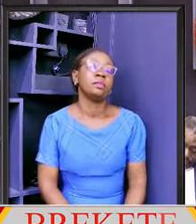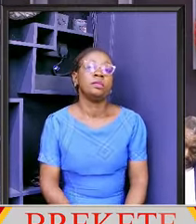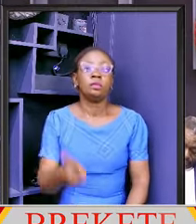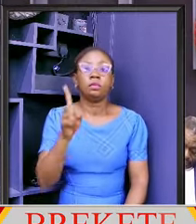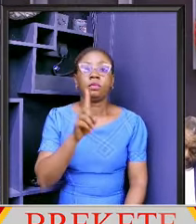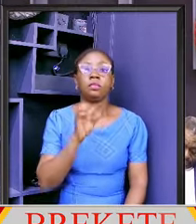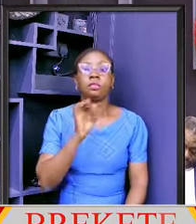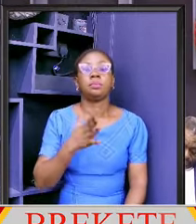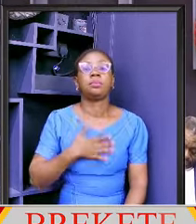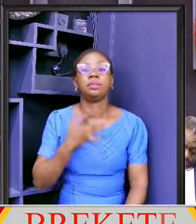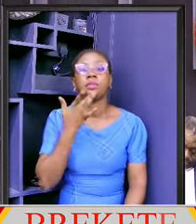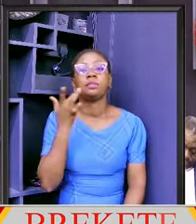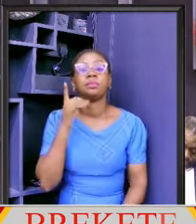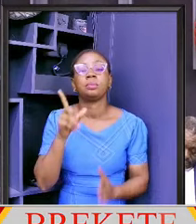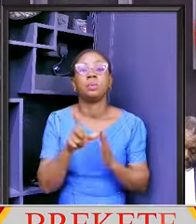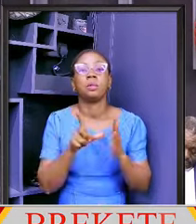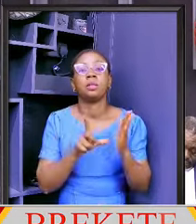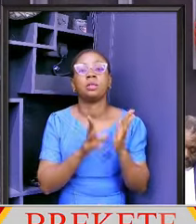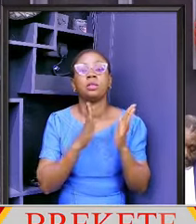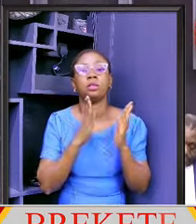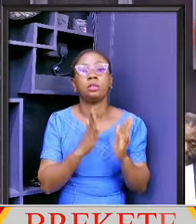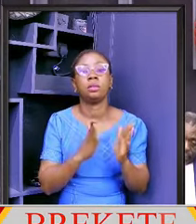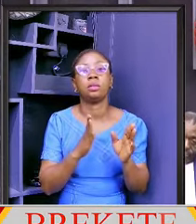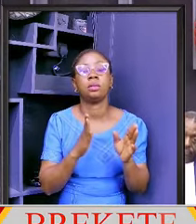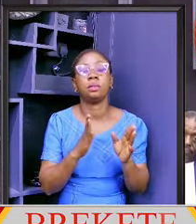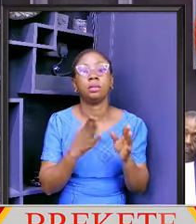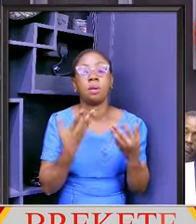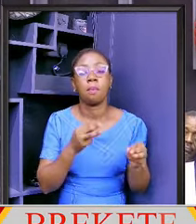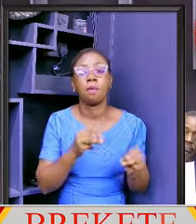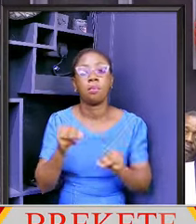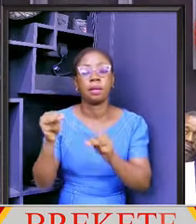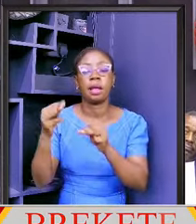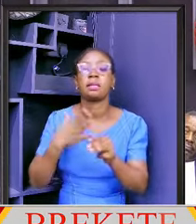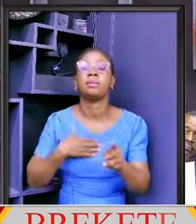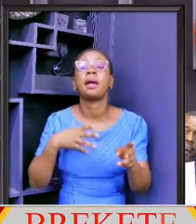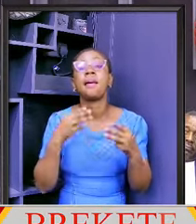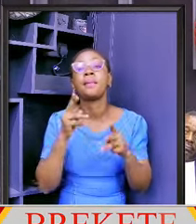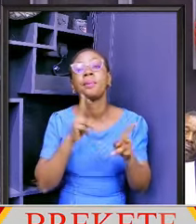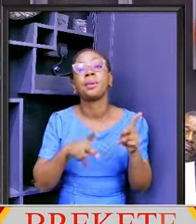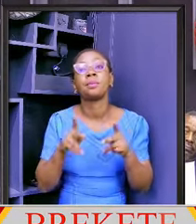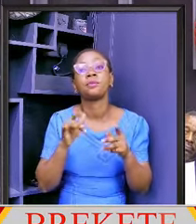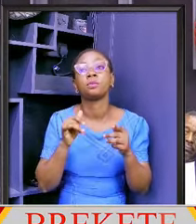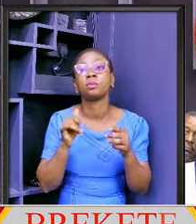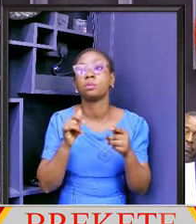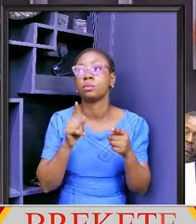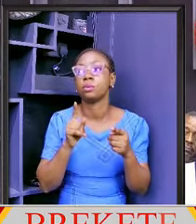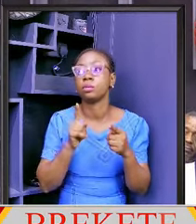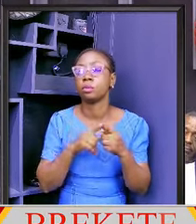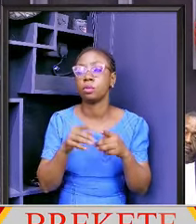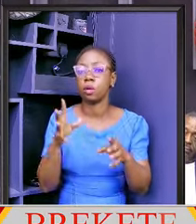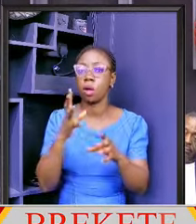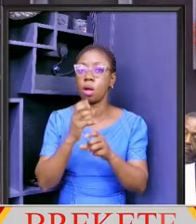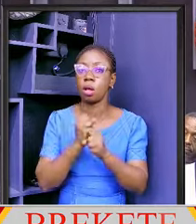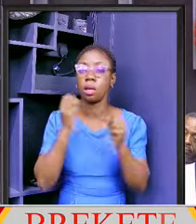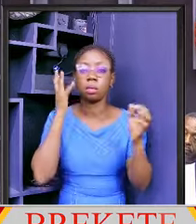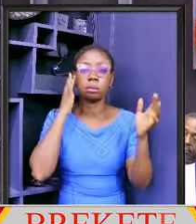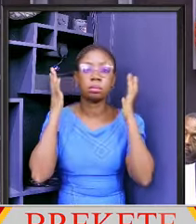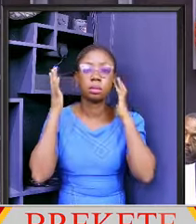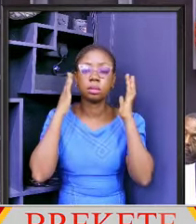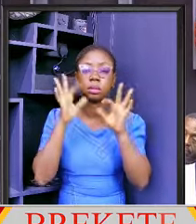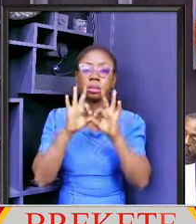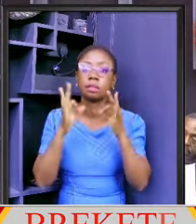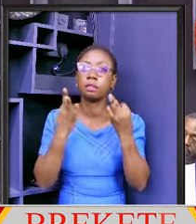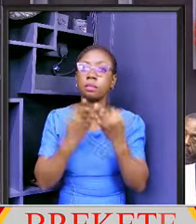One of my former lawyers been even mobilized my people. Say they won't collect Brekete family for my hand. They